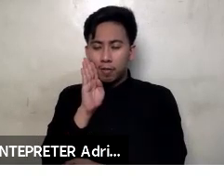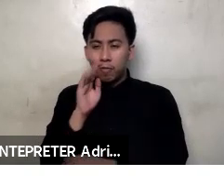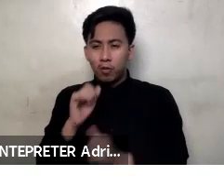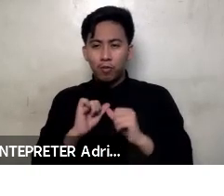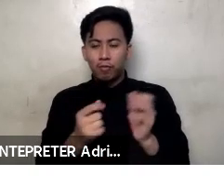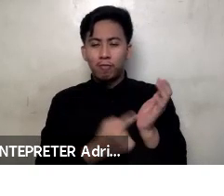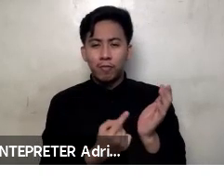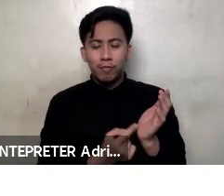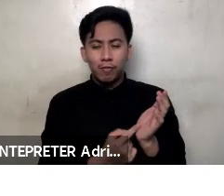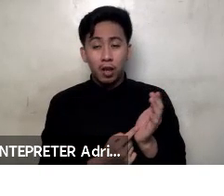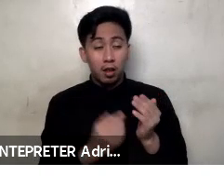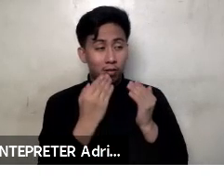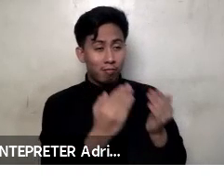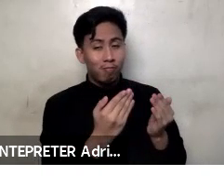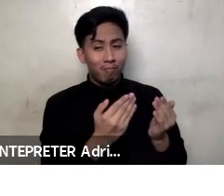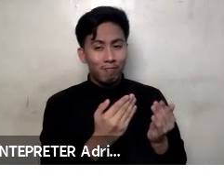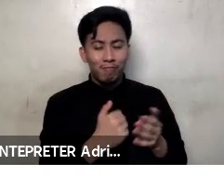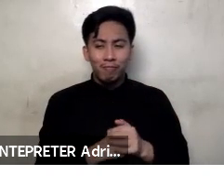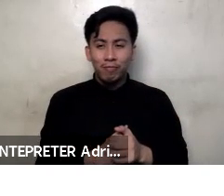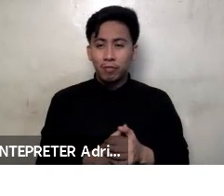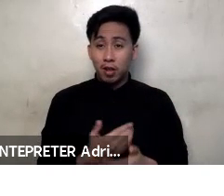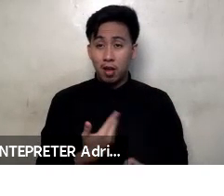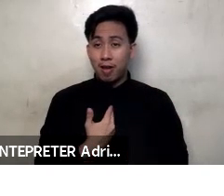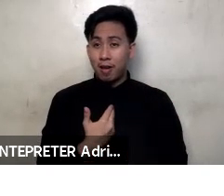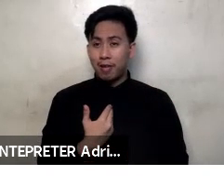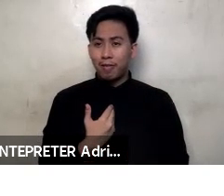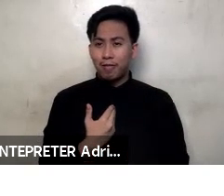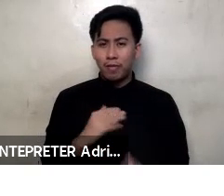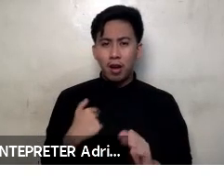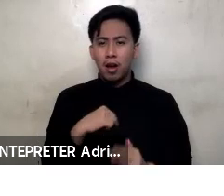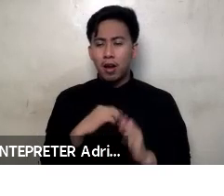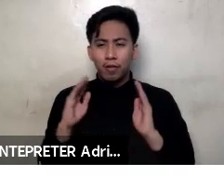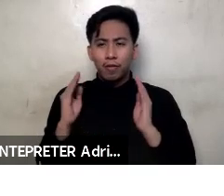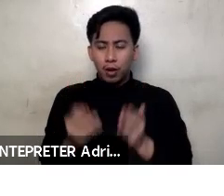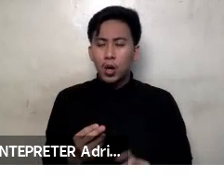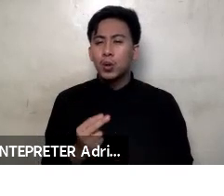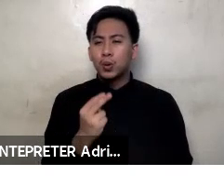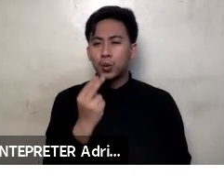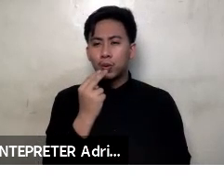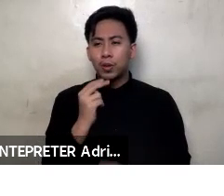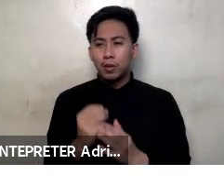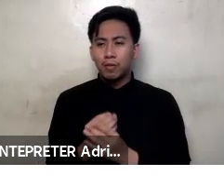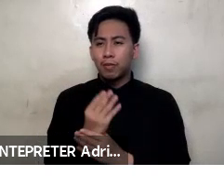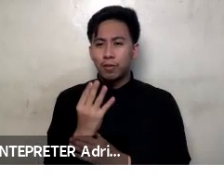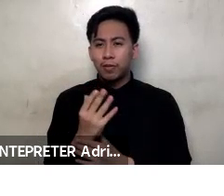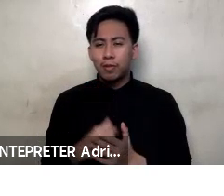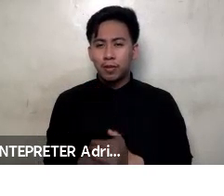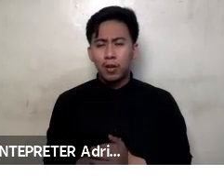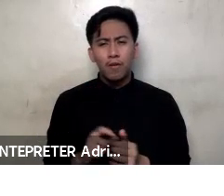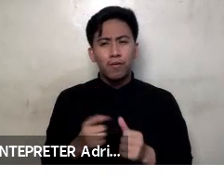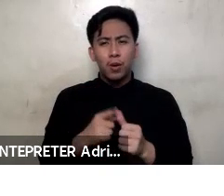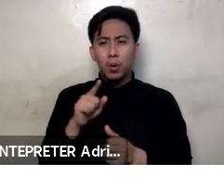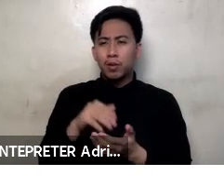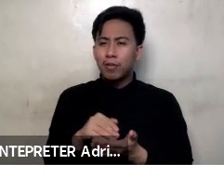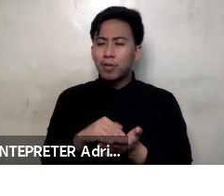Thank you very much, Martin. For my section, we will focus on nutrition and growth, particularly the first 1,000 days of life.